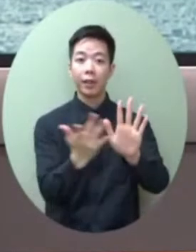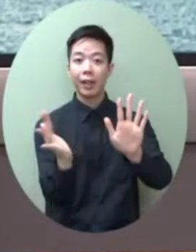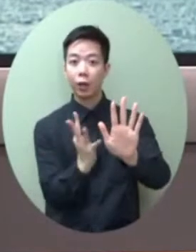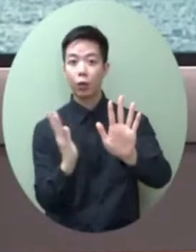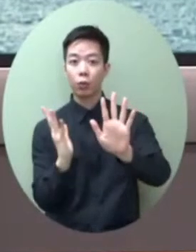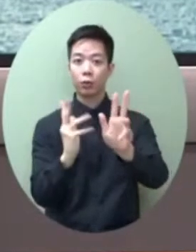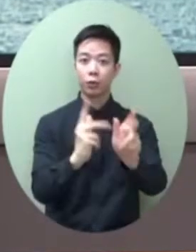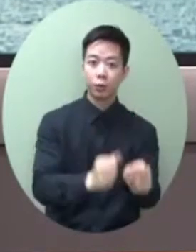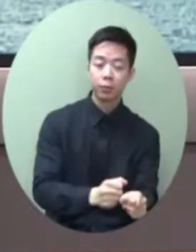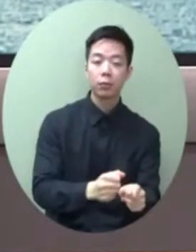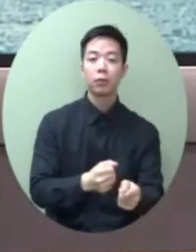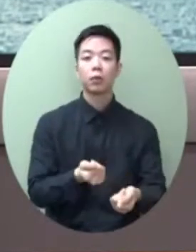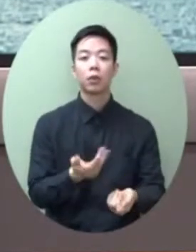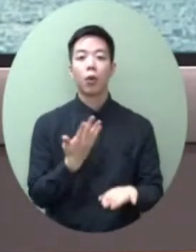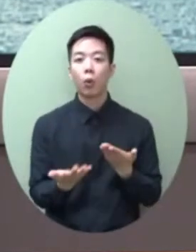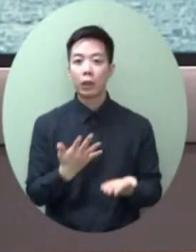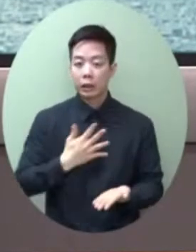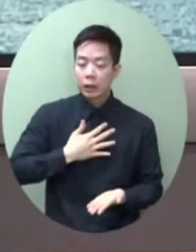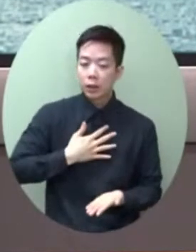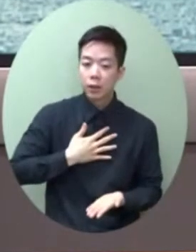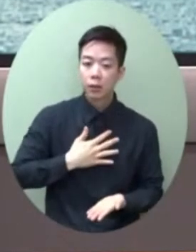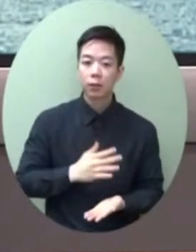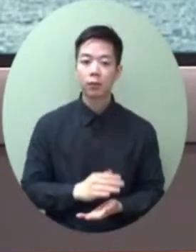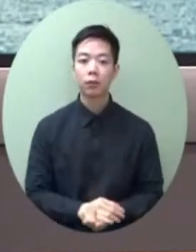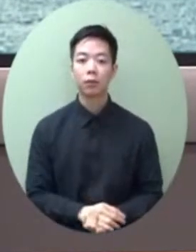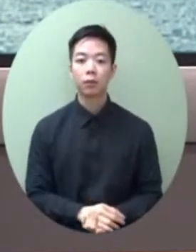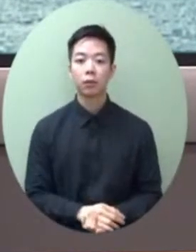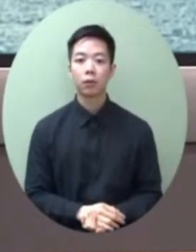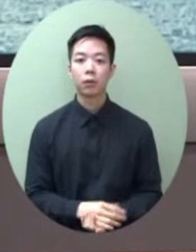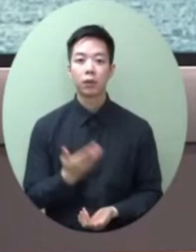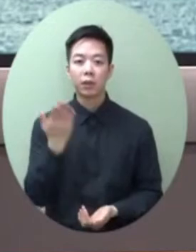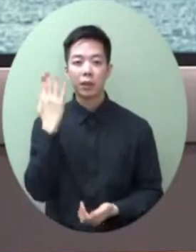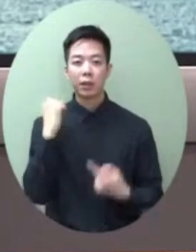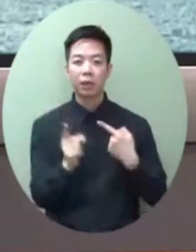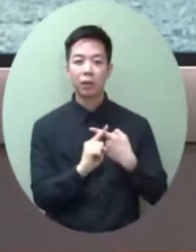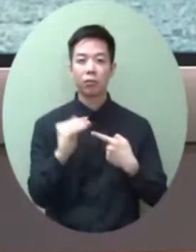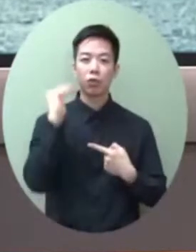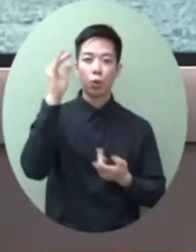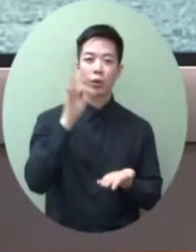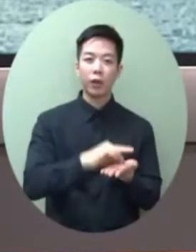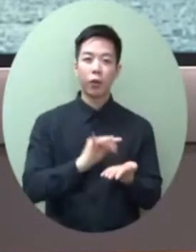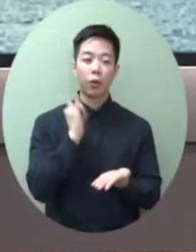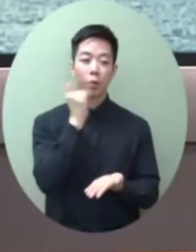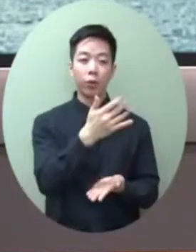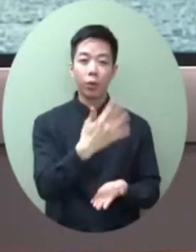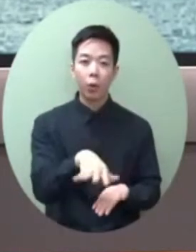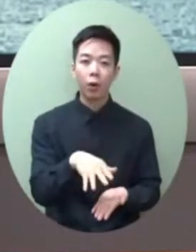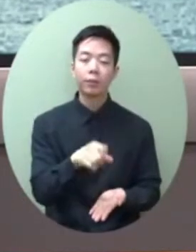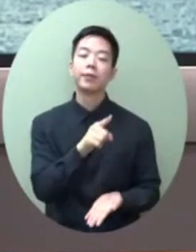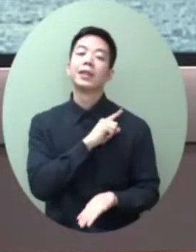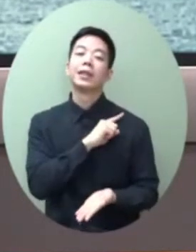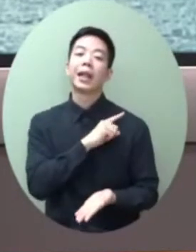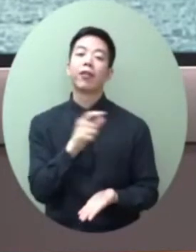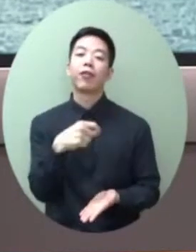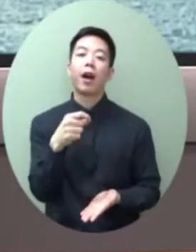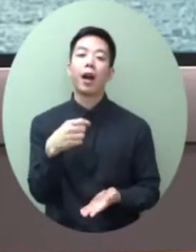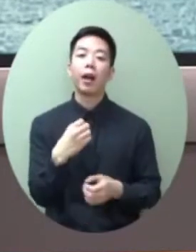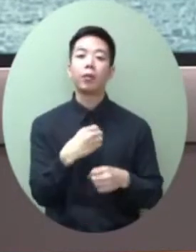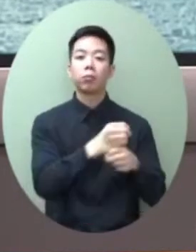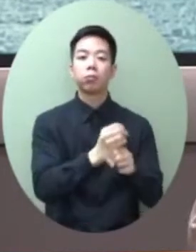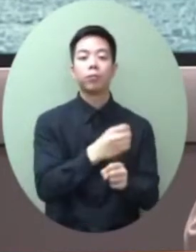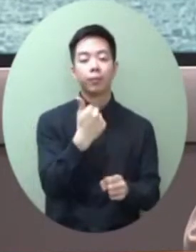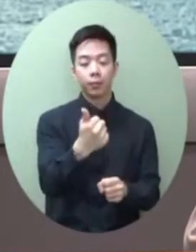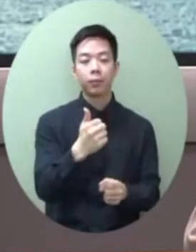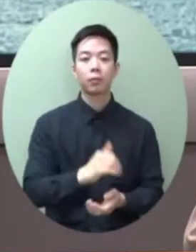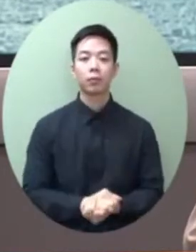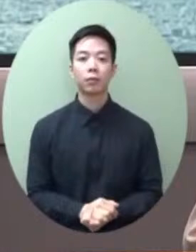when people see that the queues have shortened, then they may, if they have been to high-risk places, they will hope that they